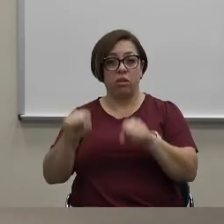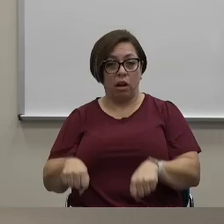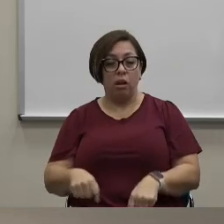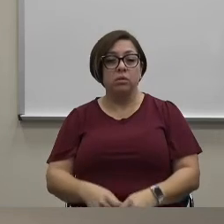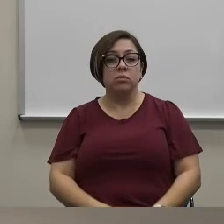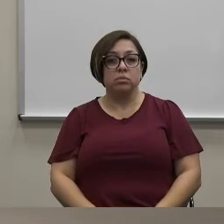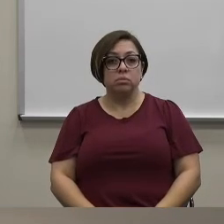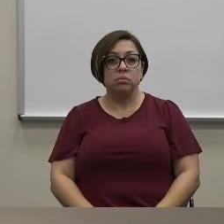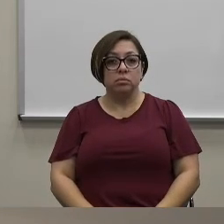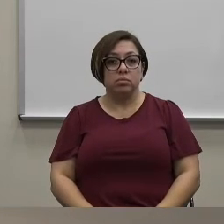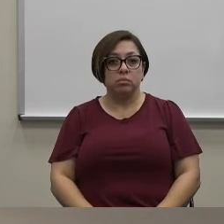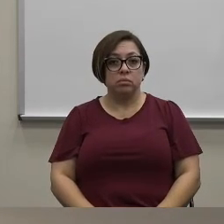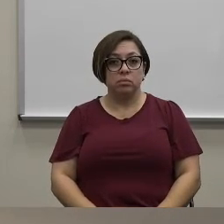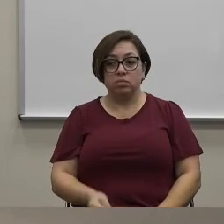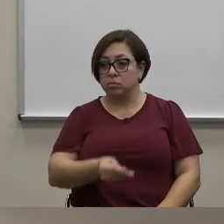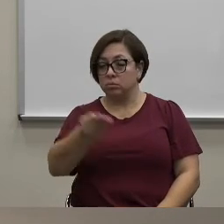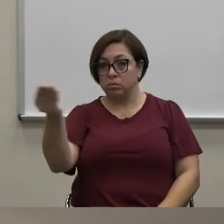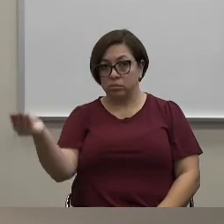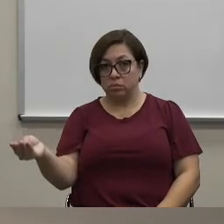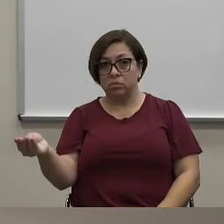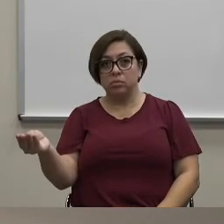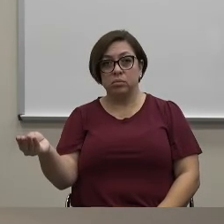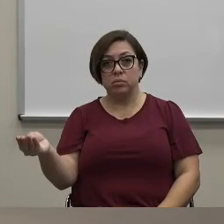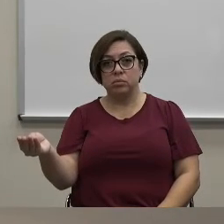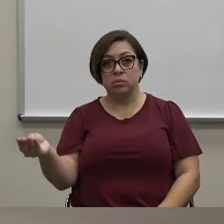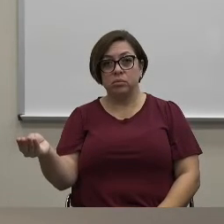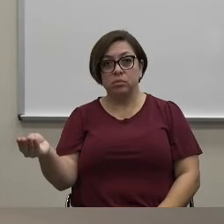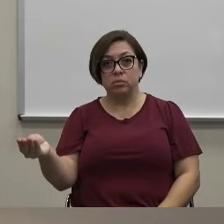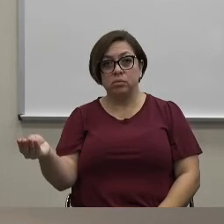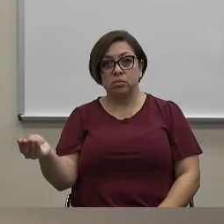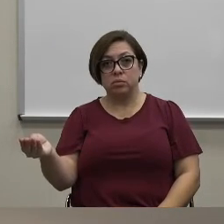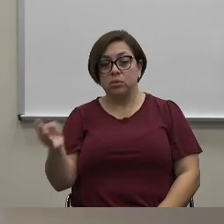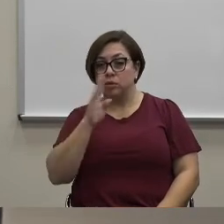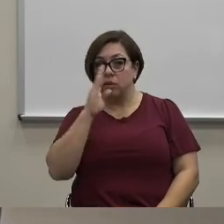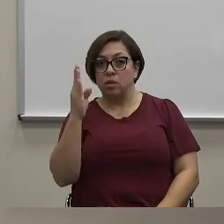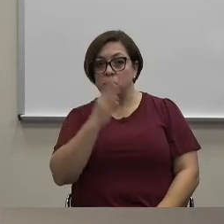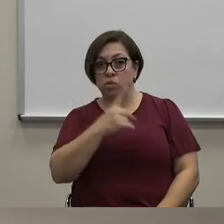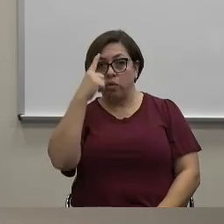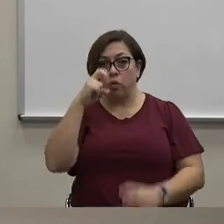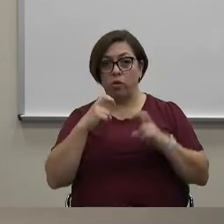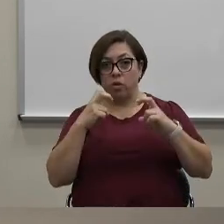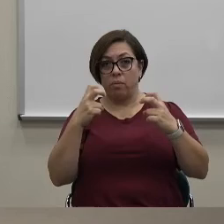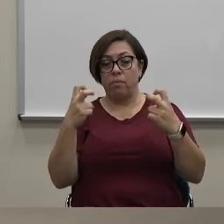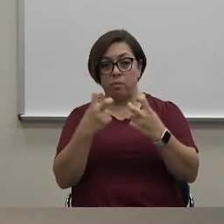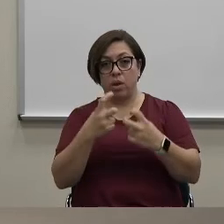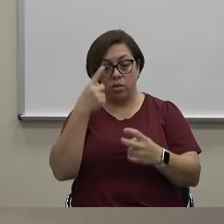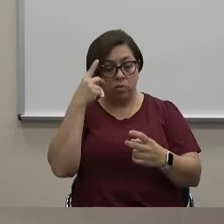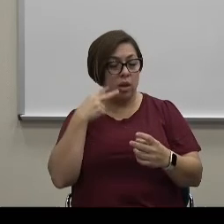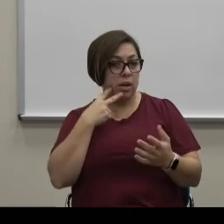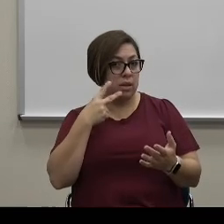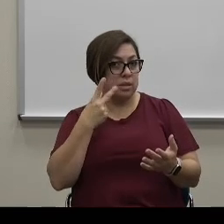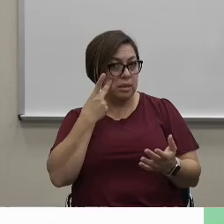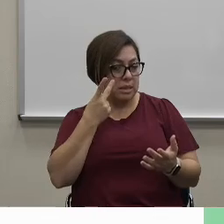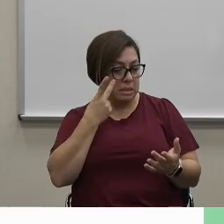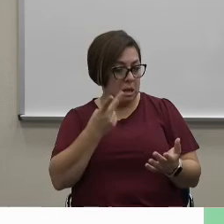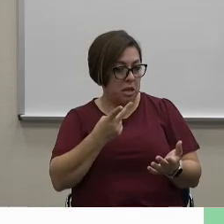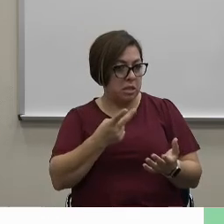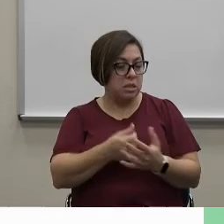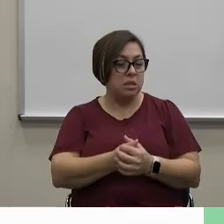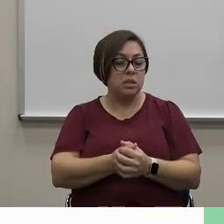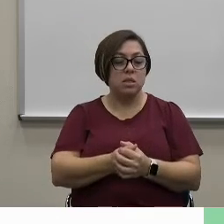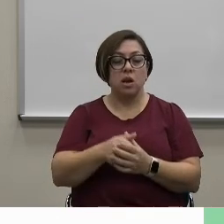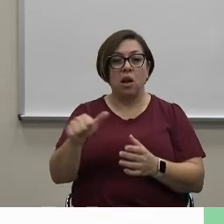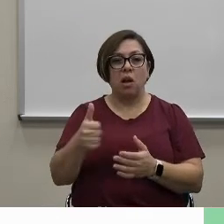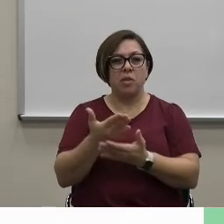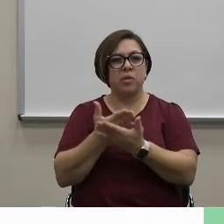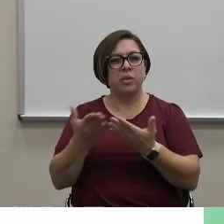form, put your comments there, and then turn them into us. Those will be directed to the committee for consideration. And some of the items that you might like to give us